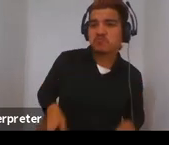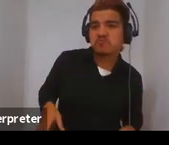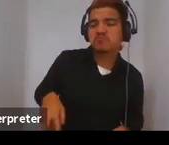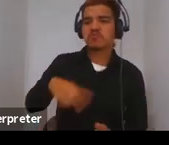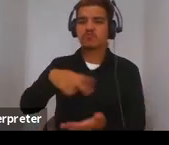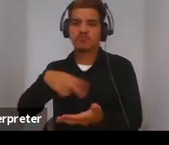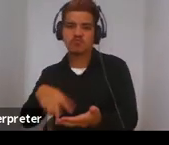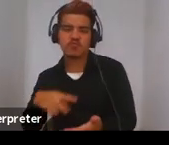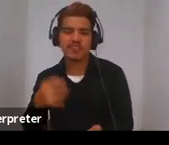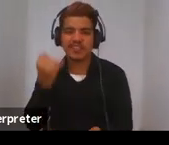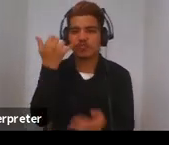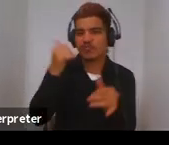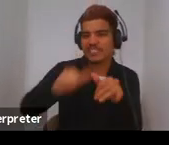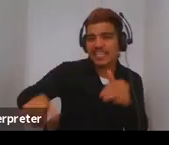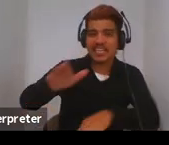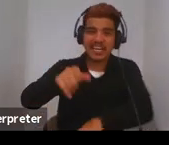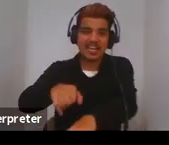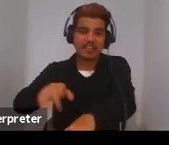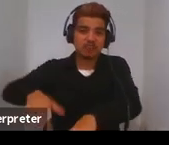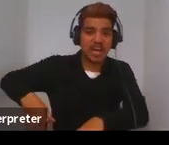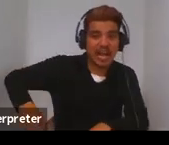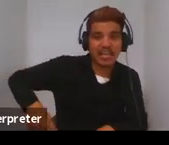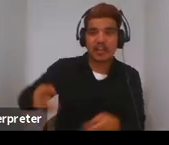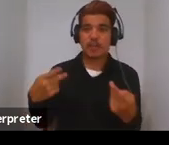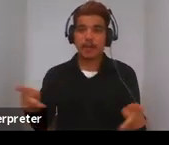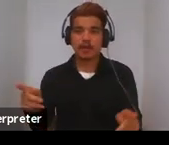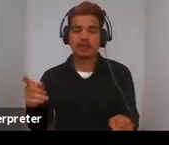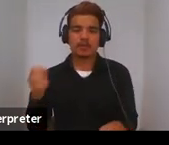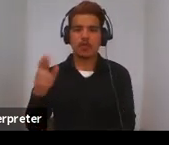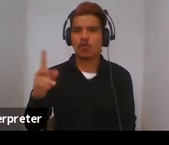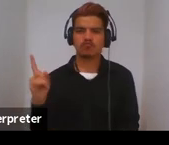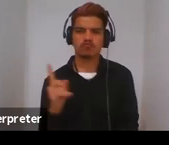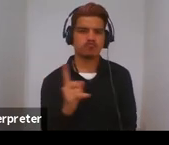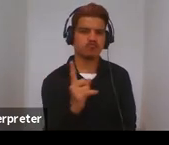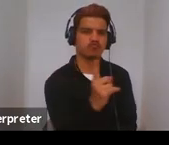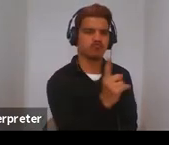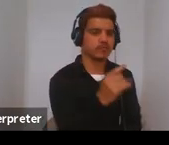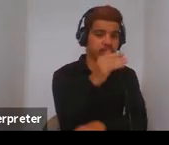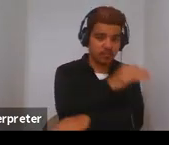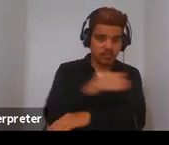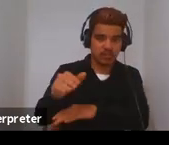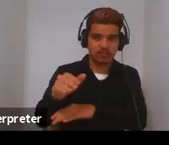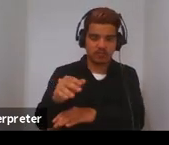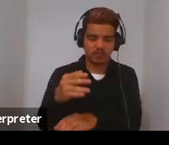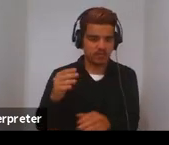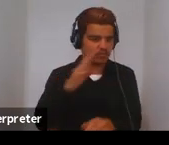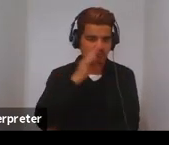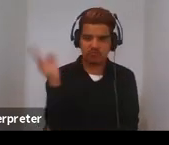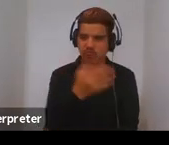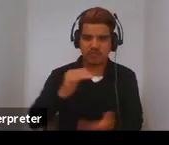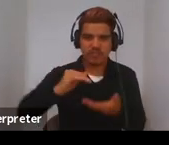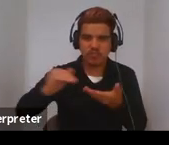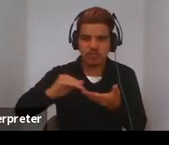you stayed late at a party, whether you walked a street at night, is never an excuse for sexual assault. It's a crime